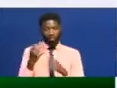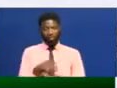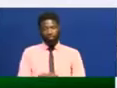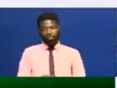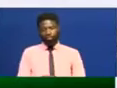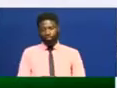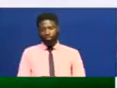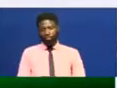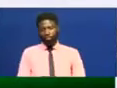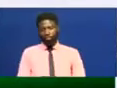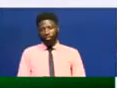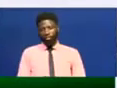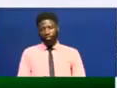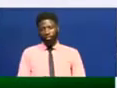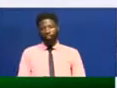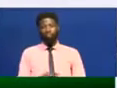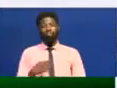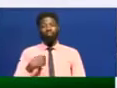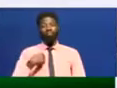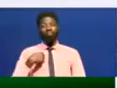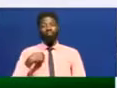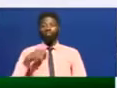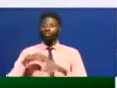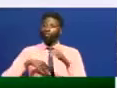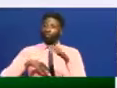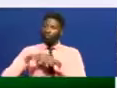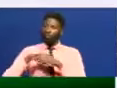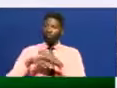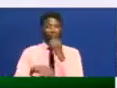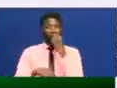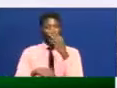football. I'm a fan of Gor Mahia.